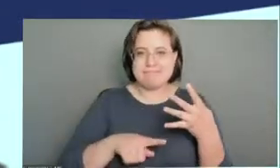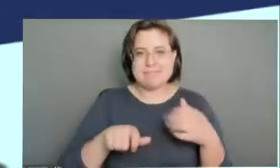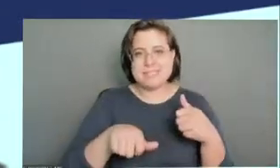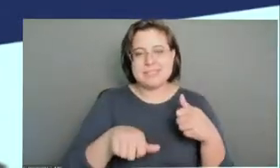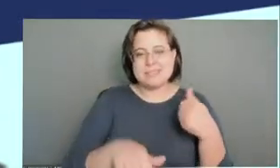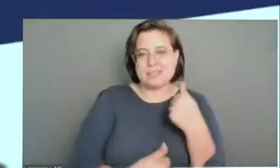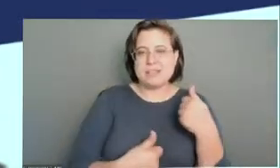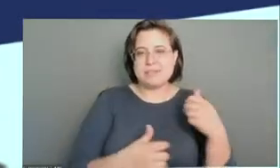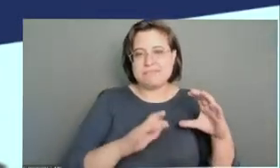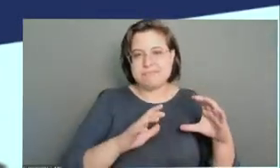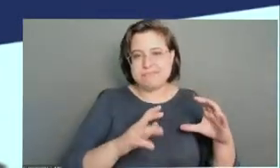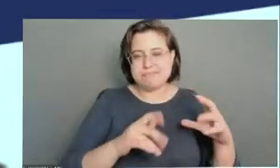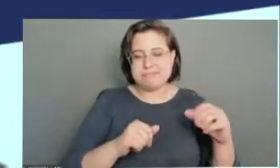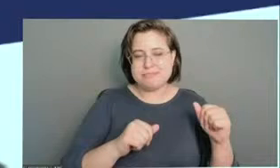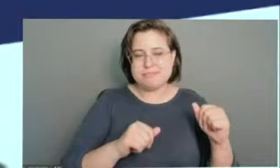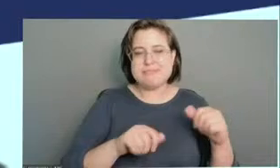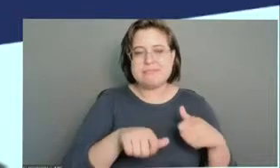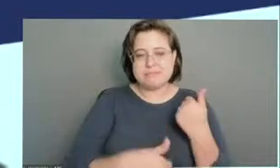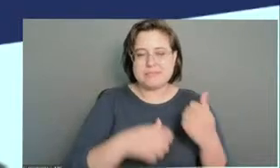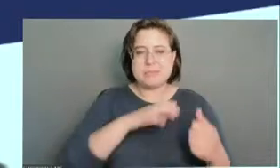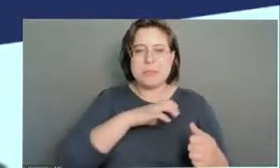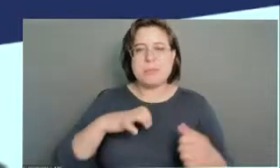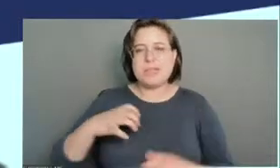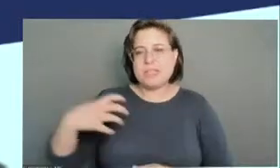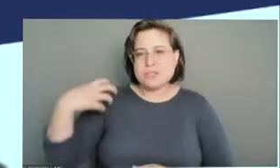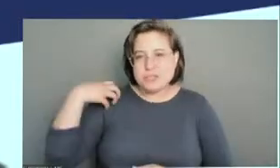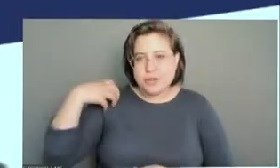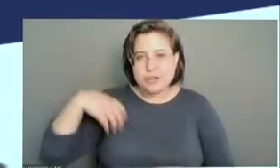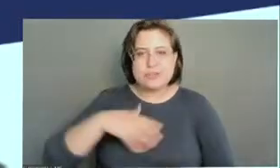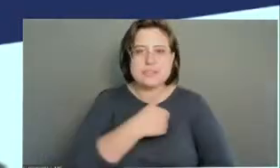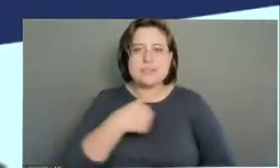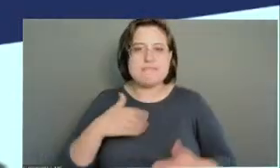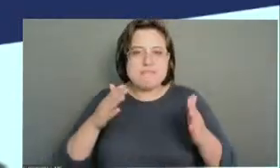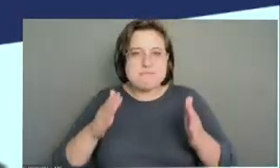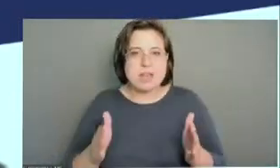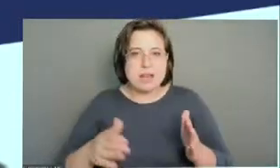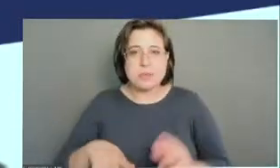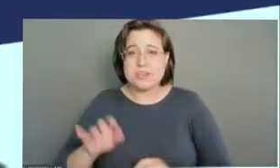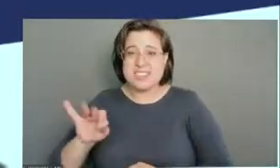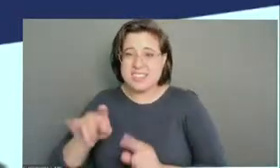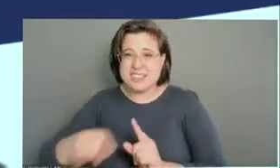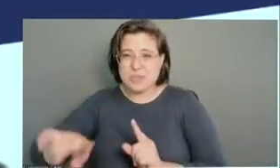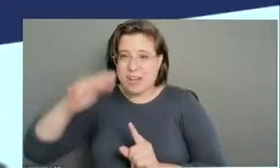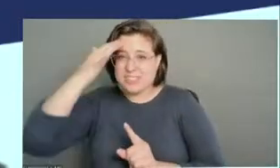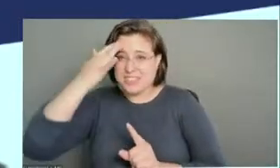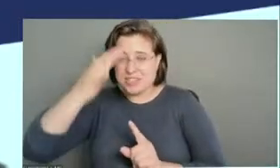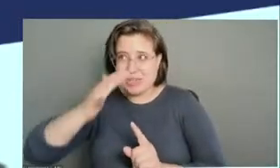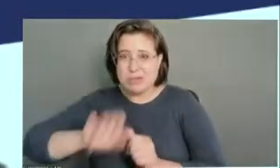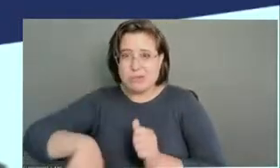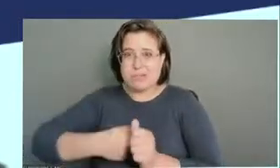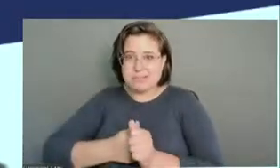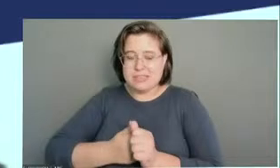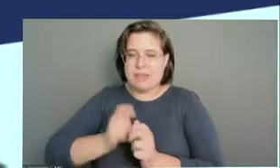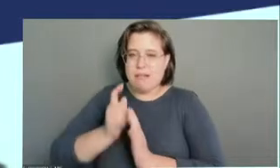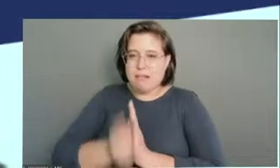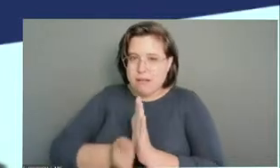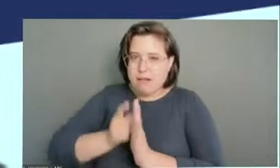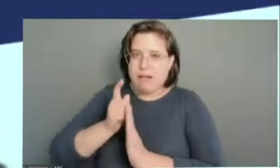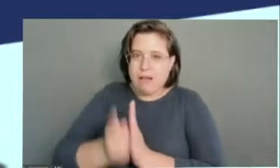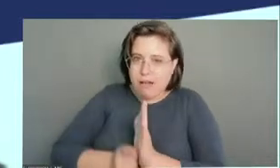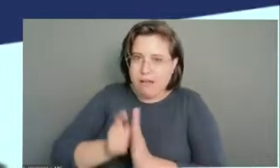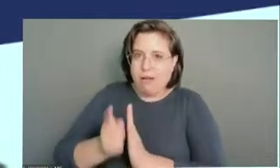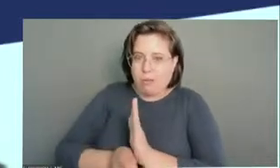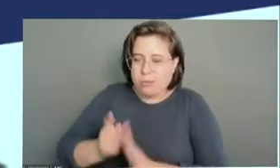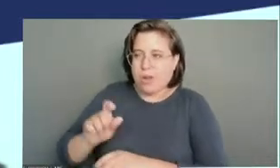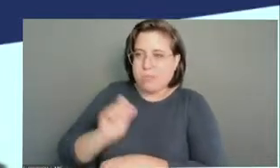subcommittee chairs, as well as to all the members. If people only knew kind of all of the many hours folks are spending in